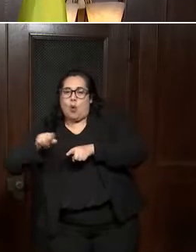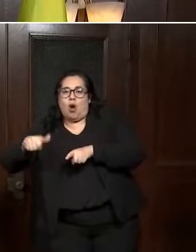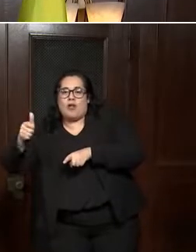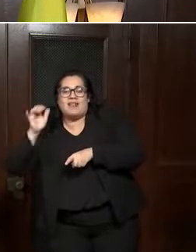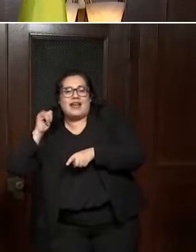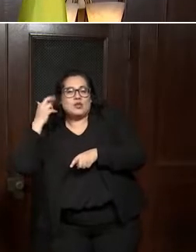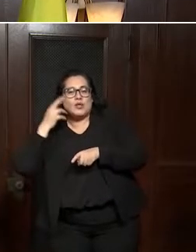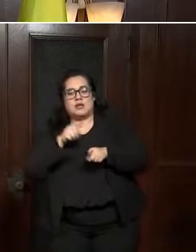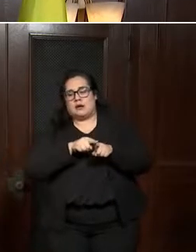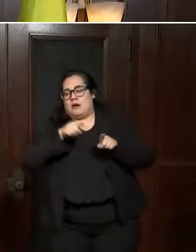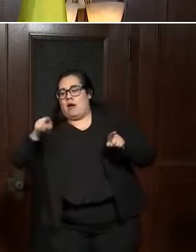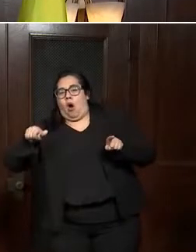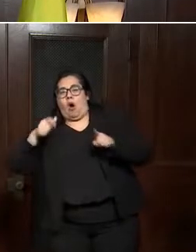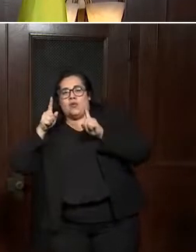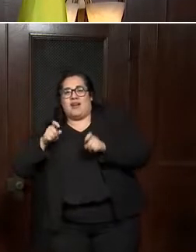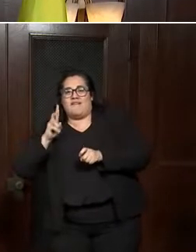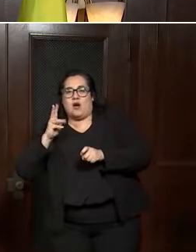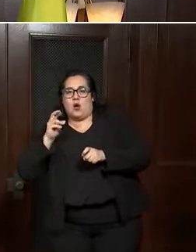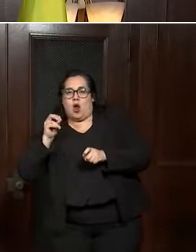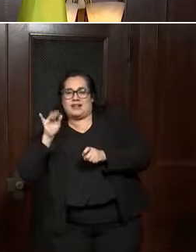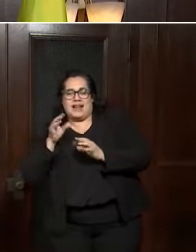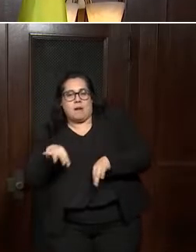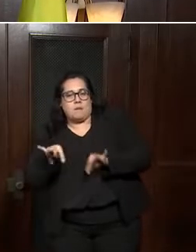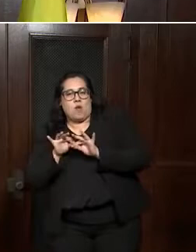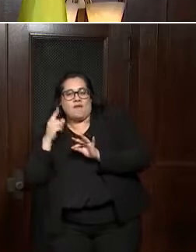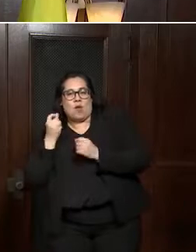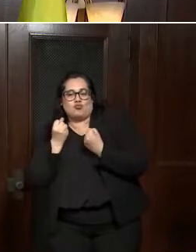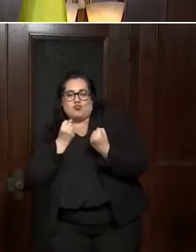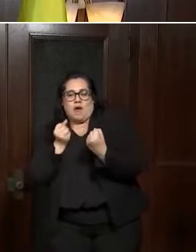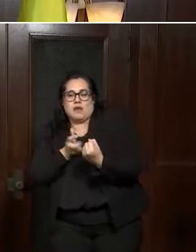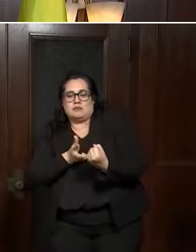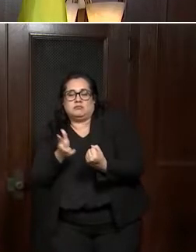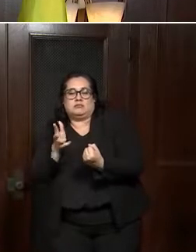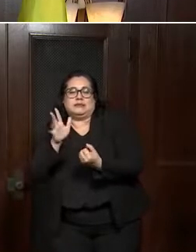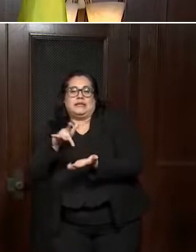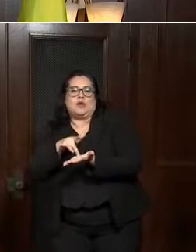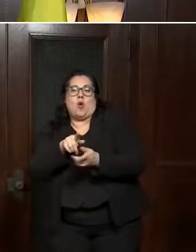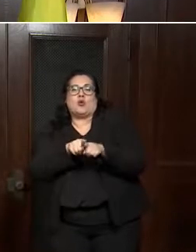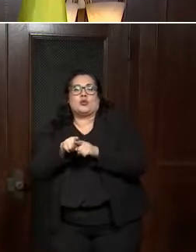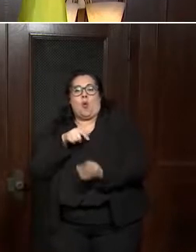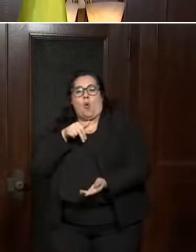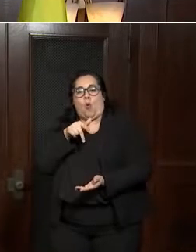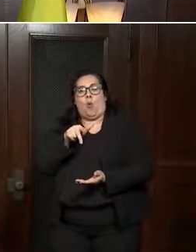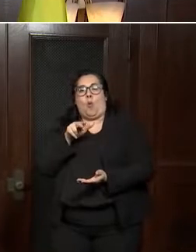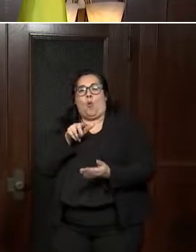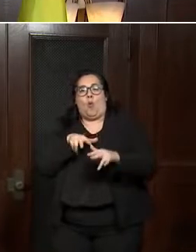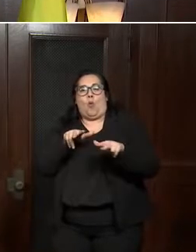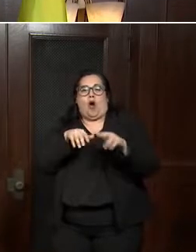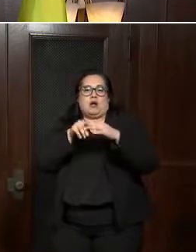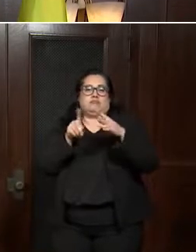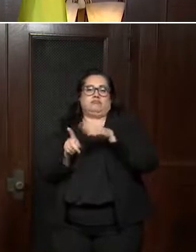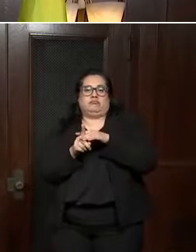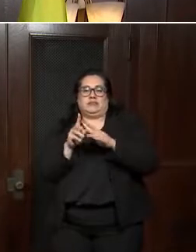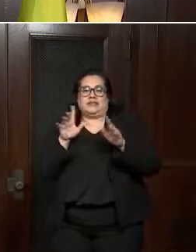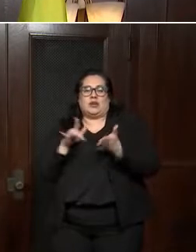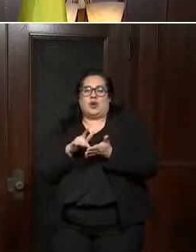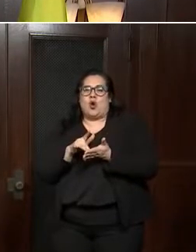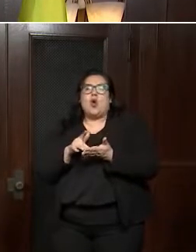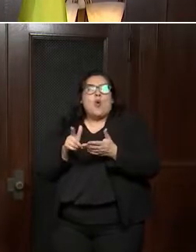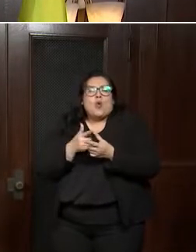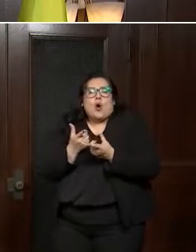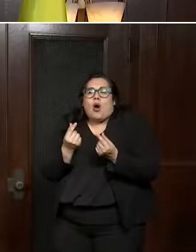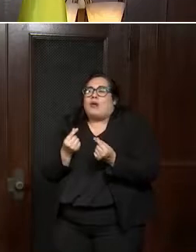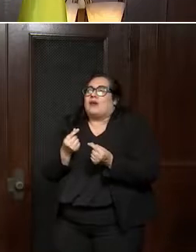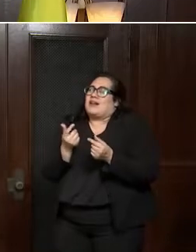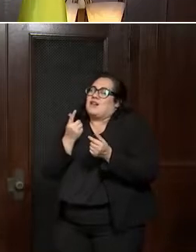why the virology tests are so important at our drive-in centers and walk-up centers. And I've confirmed a third time, you just text LA